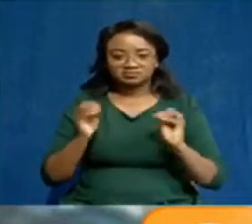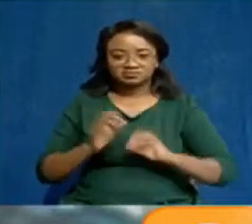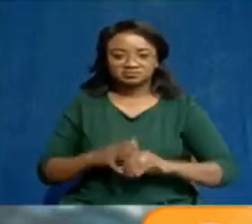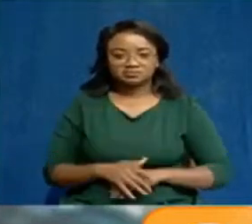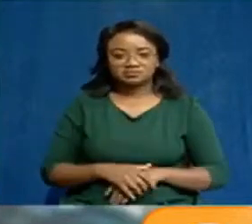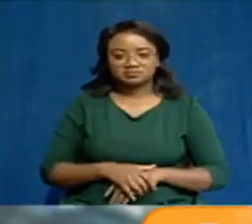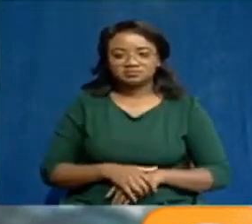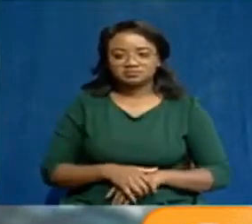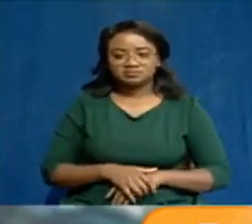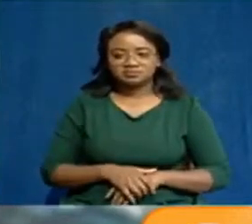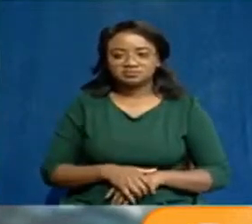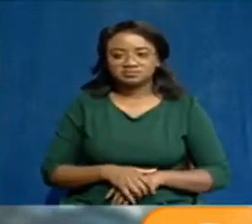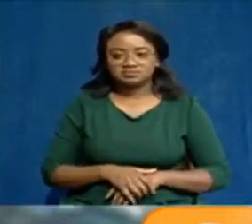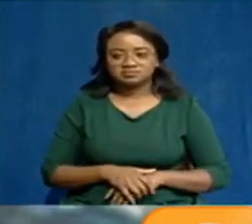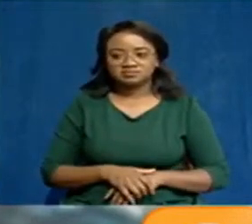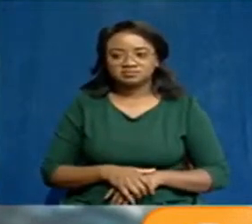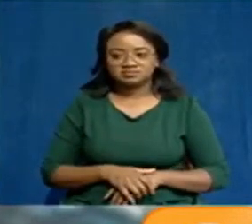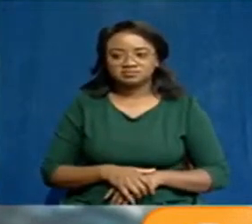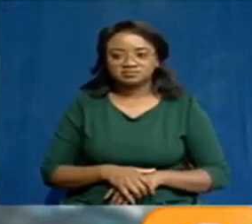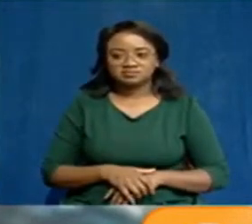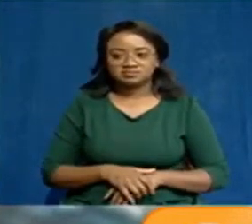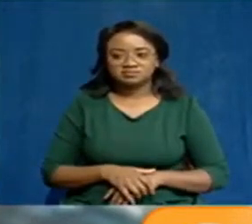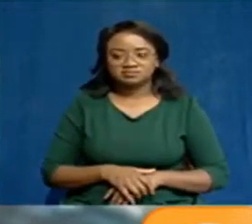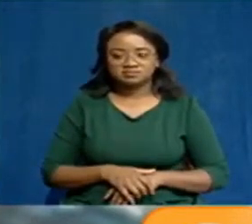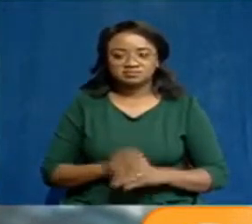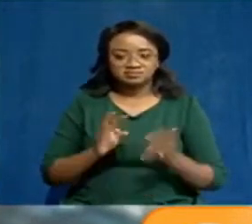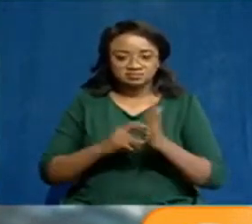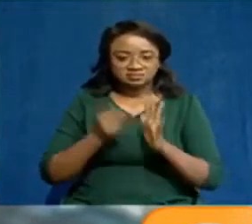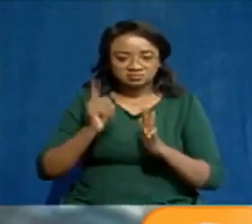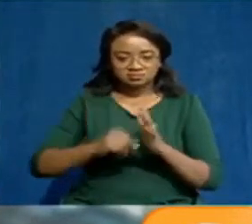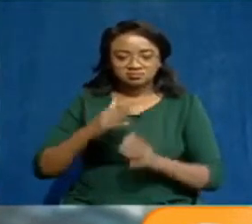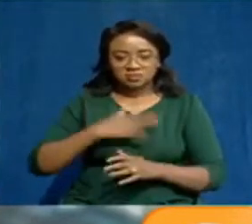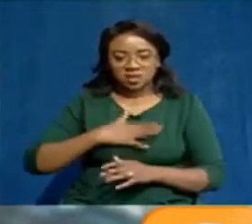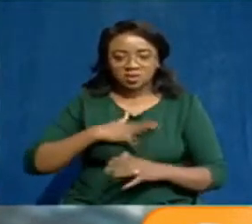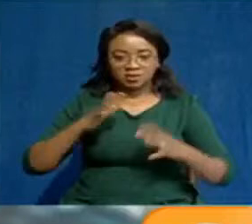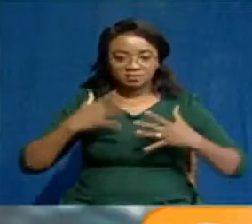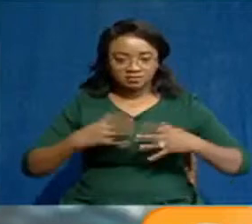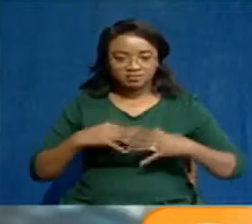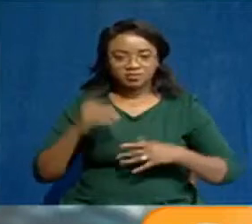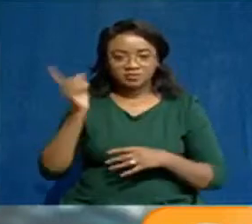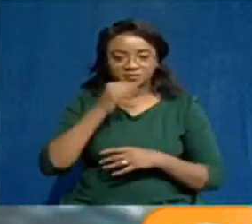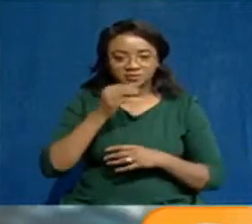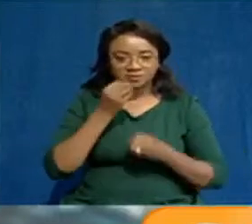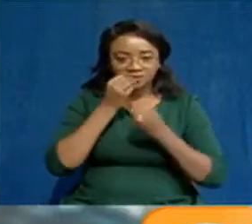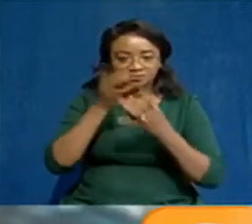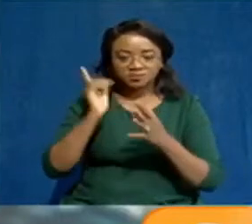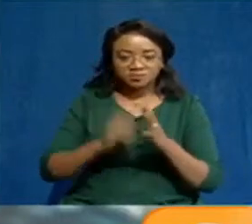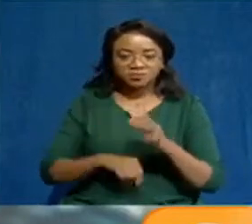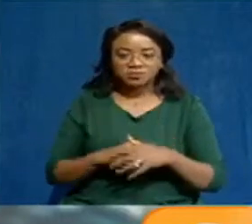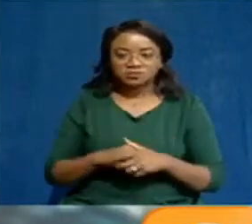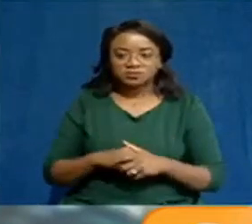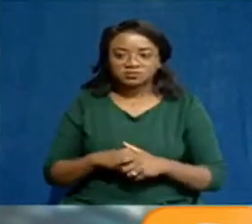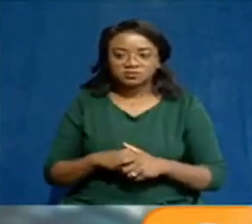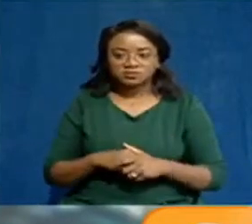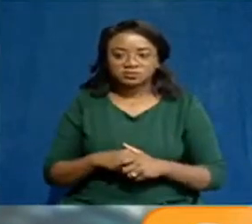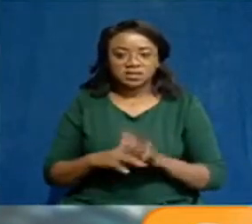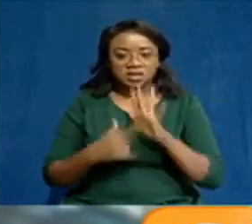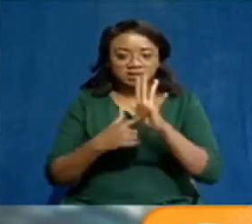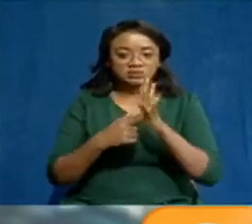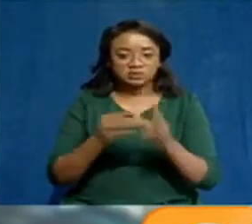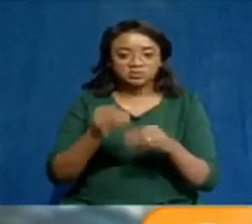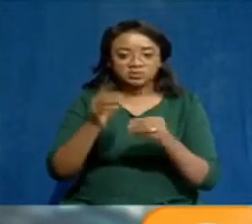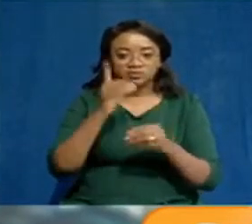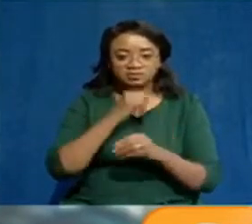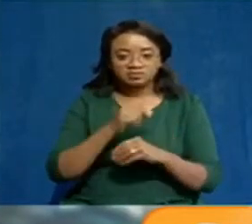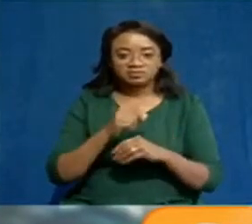out of the environment. So our residents, I've just told you, I've just given a good example. In